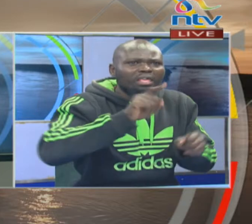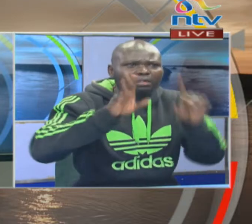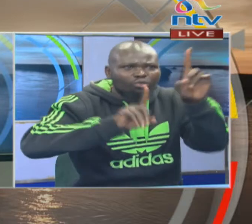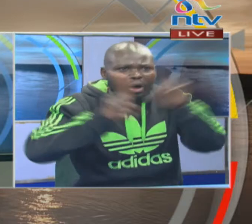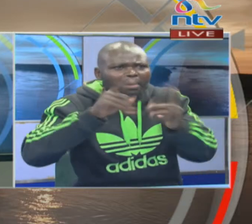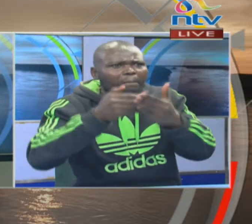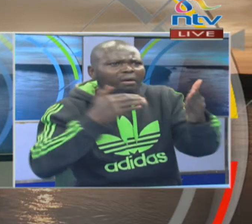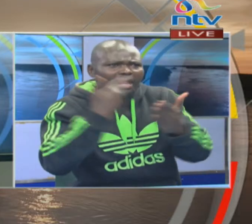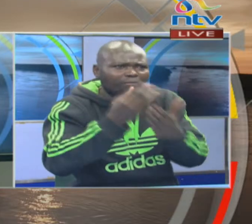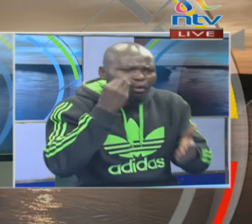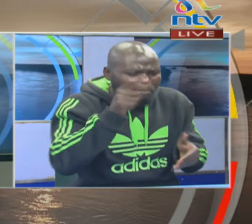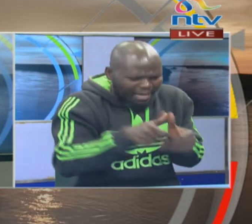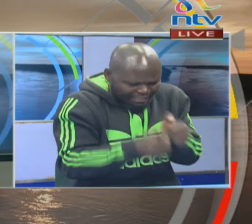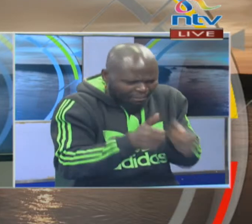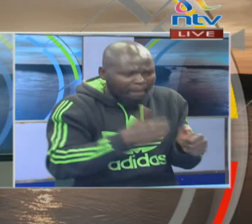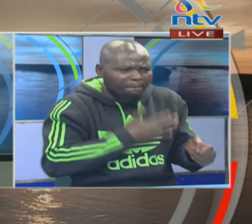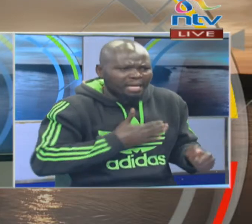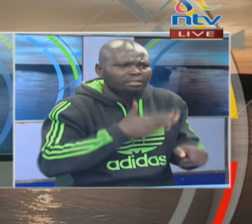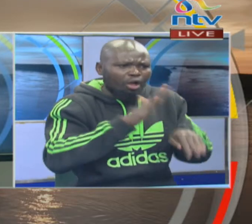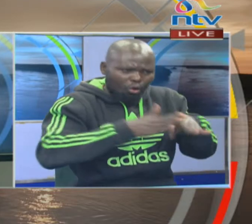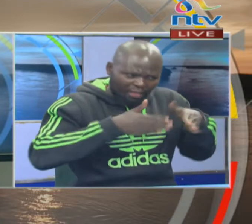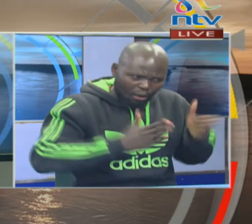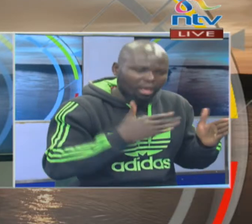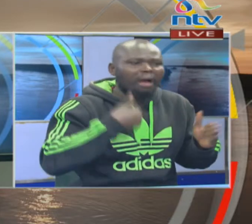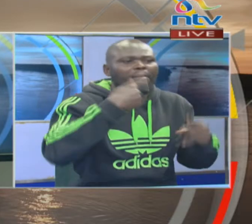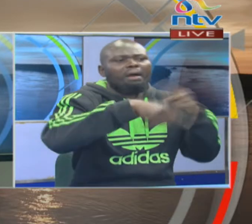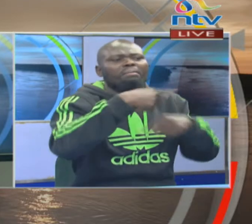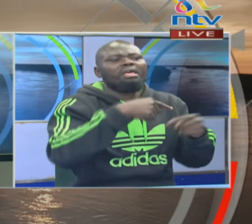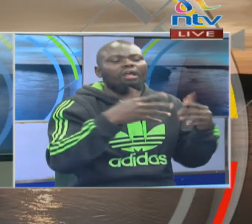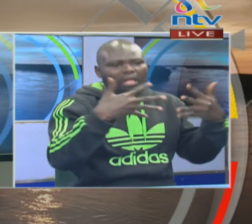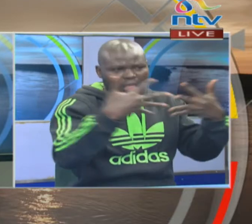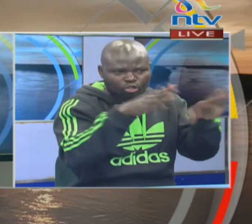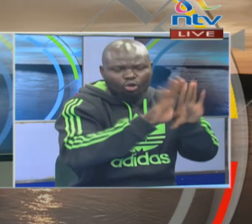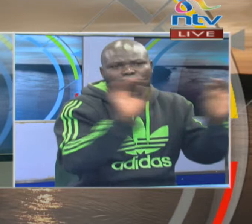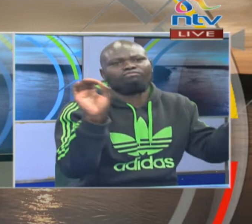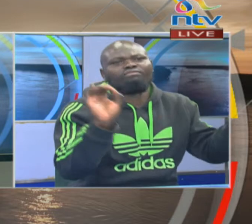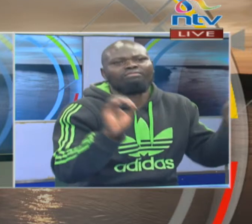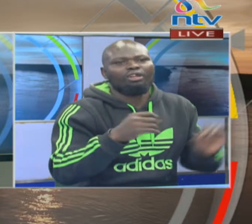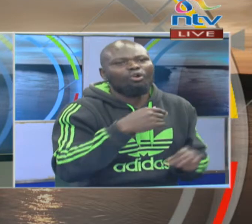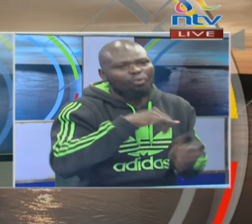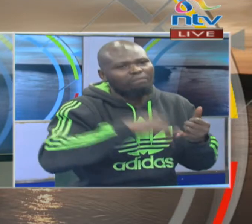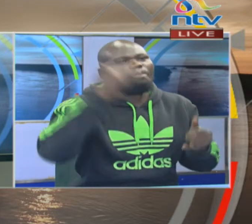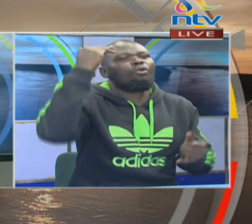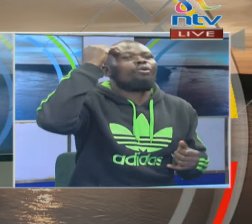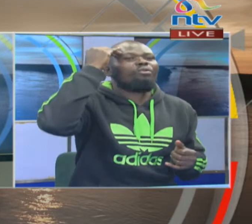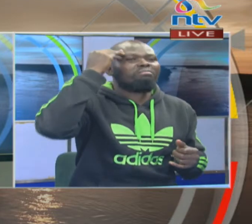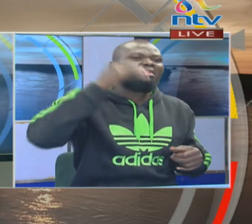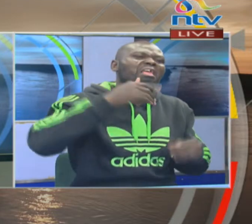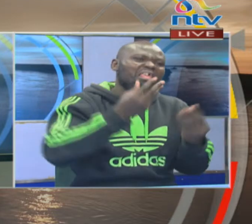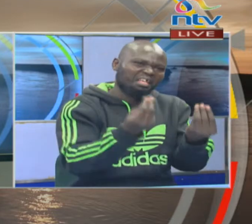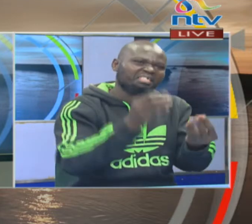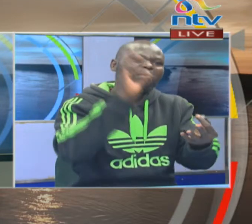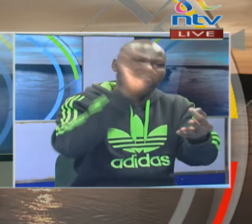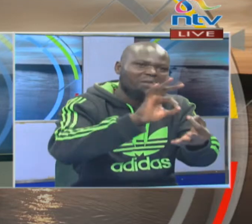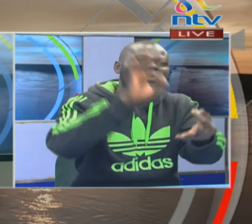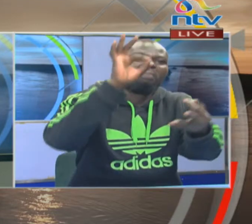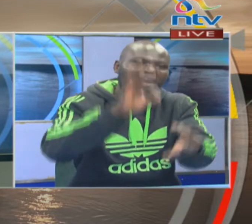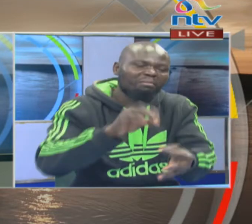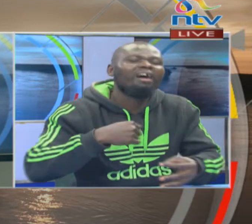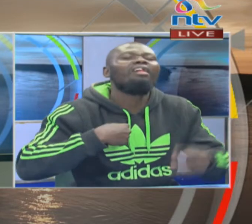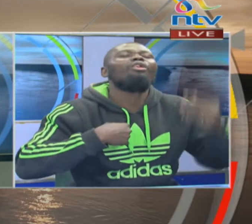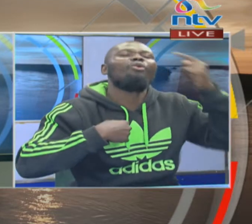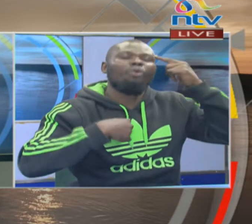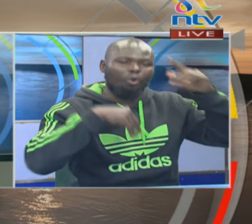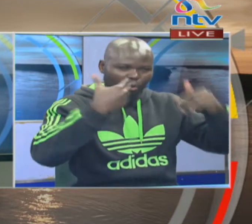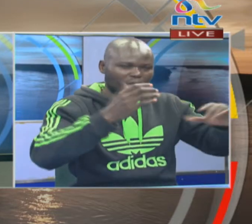communicating anytime. So we make sure that, for example, if I go somewhere, Before I come back, I have to SMS that